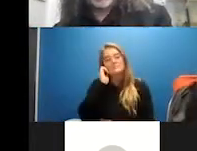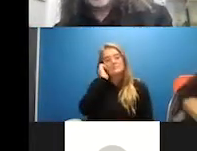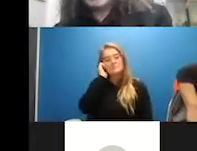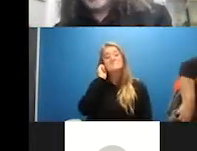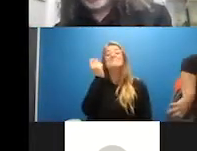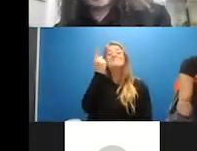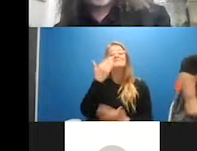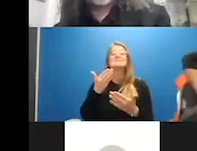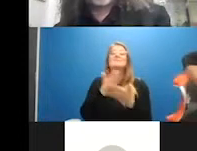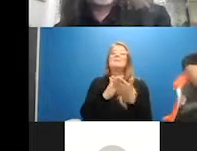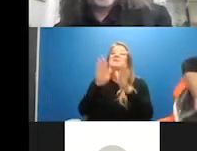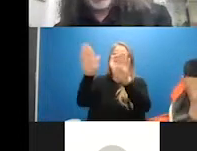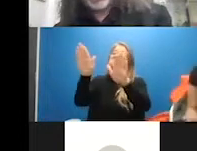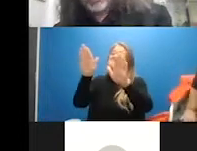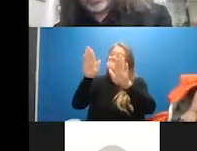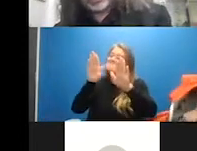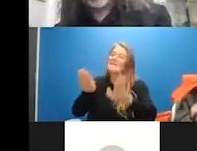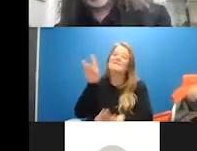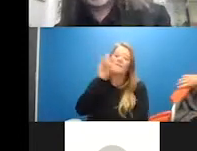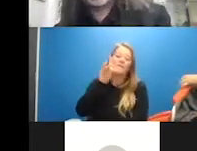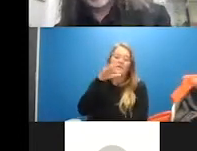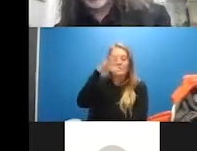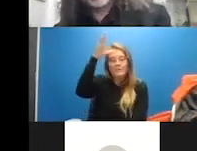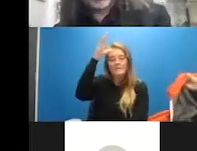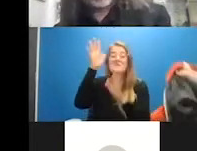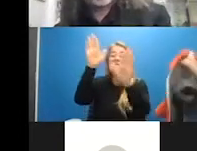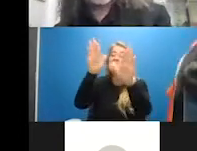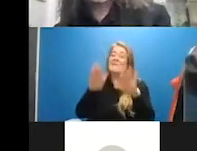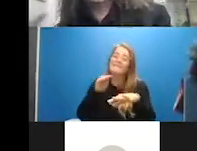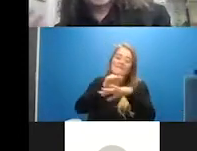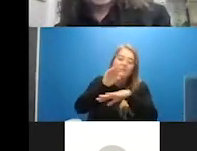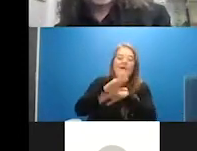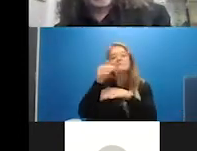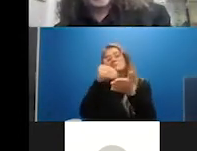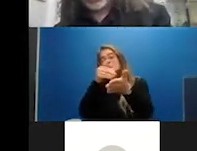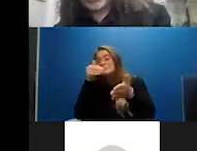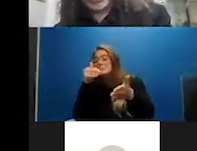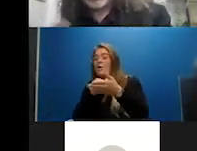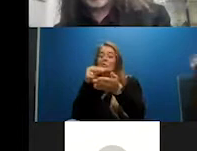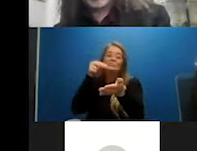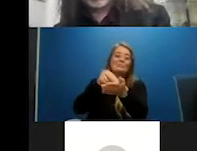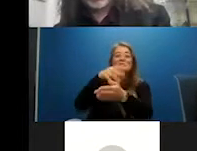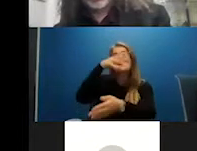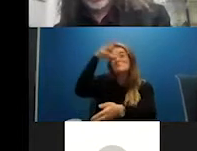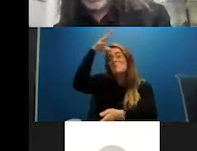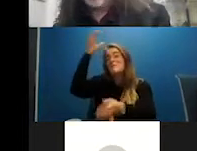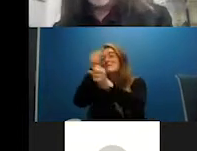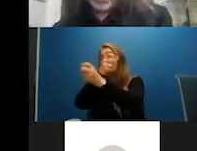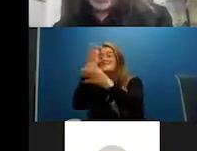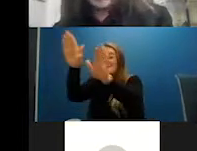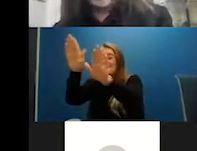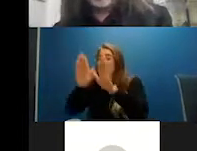parents, magnificent social workers, magnificent counselors and doctors and educators and nurses and others. And